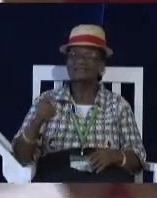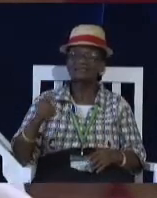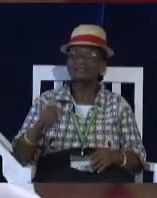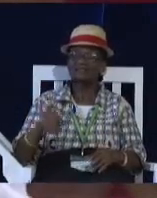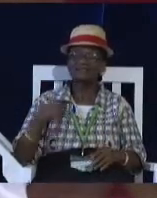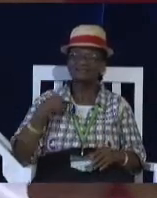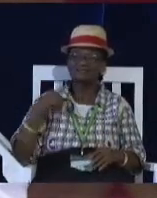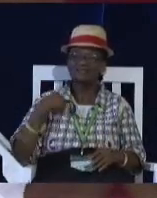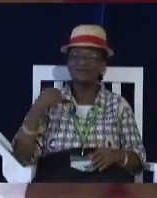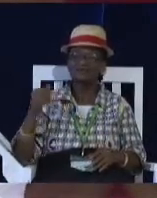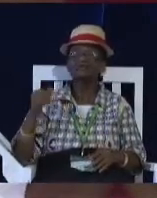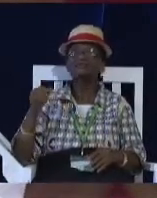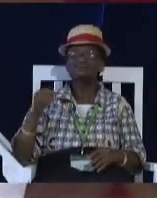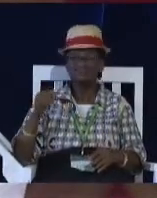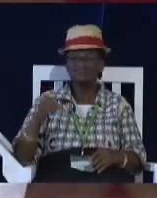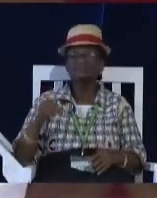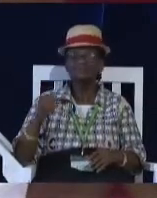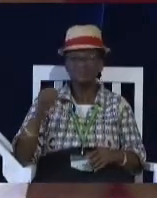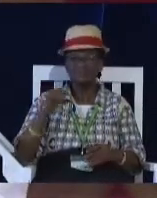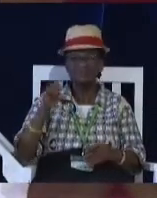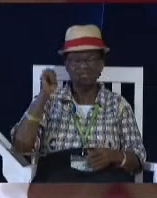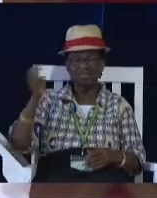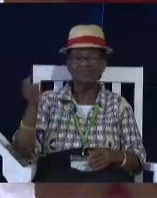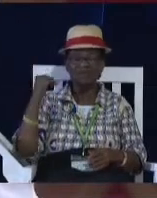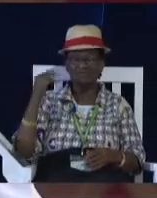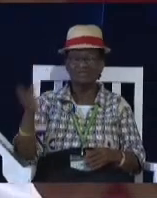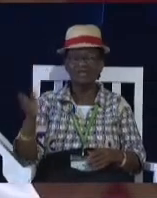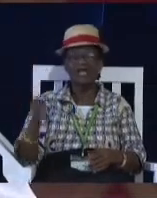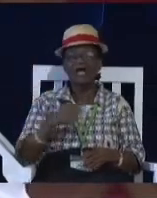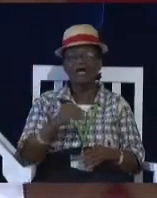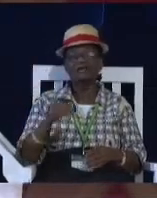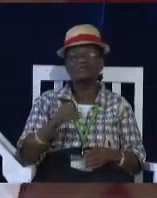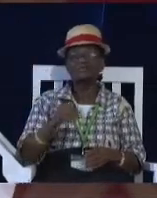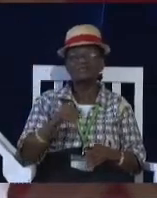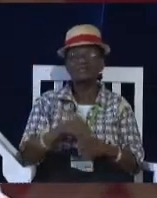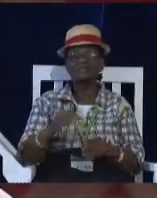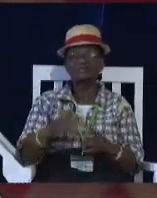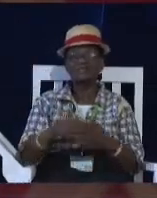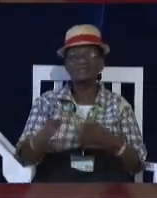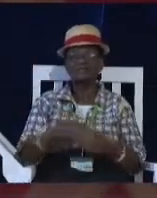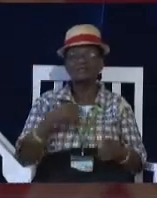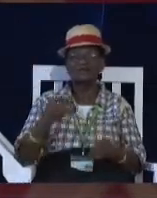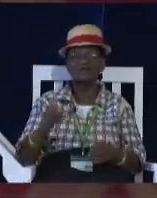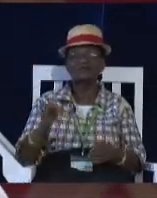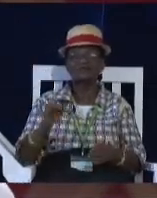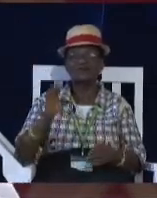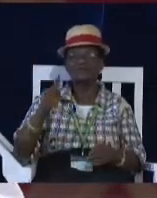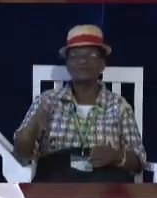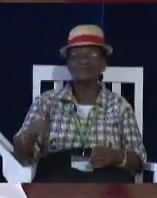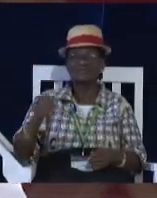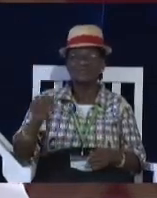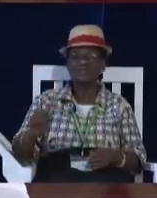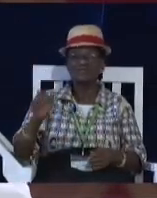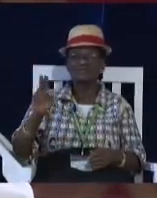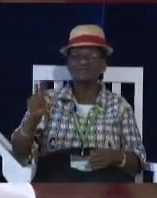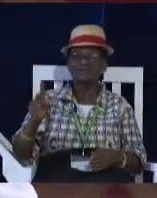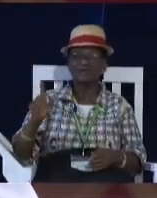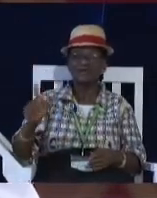But in the case of Paul, he would just take the handkerchief and send.